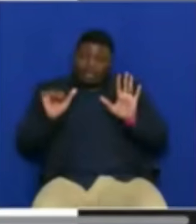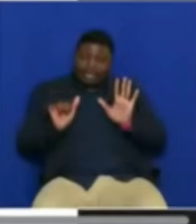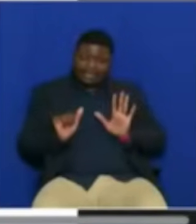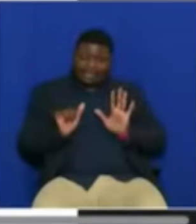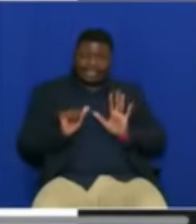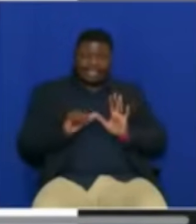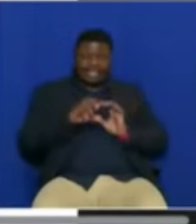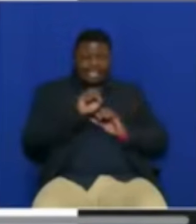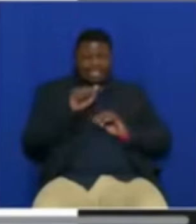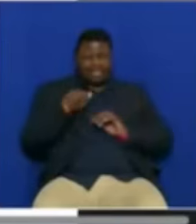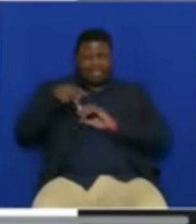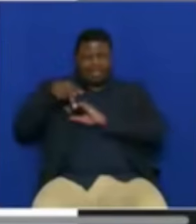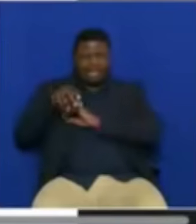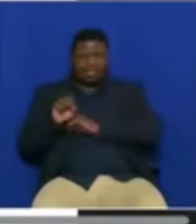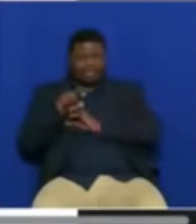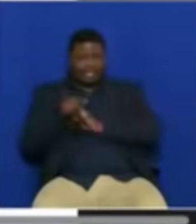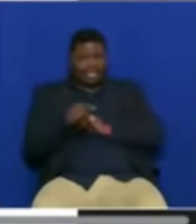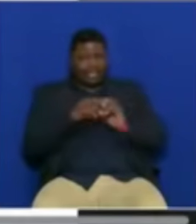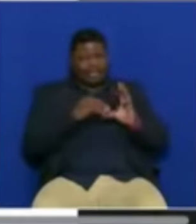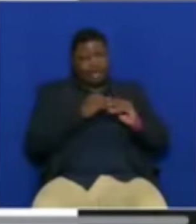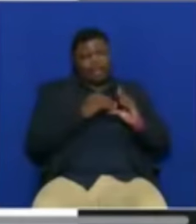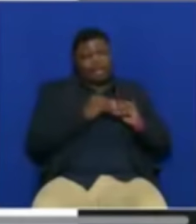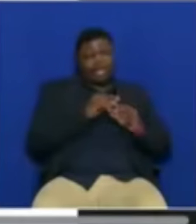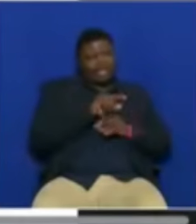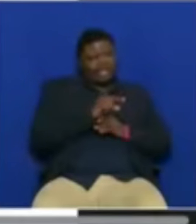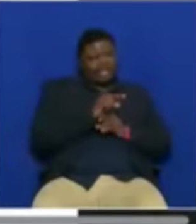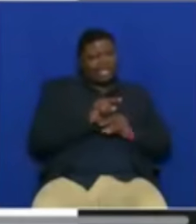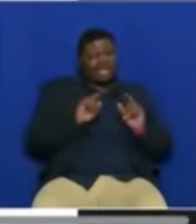that purpose, to determine whether they were employed